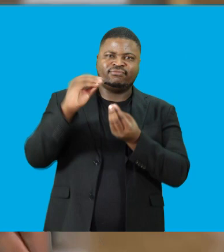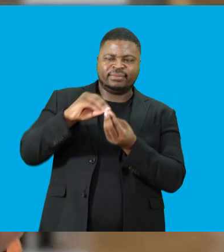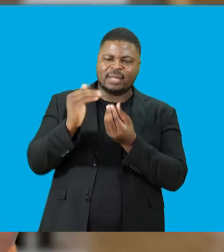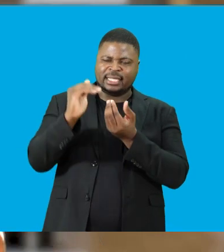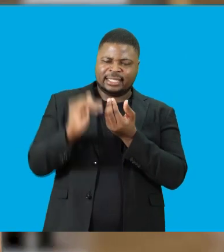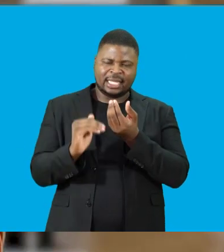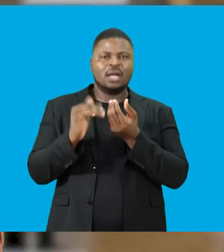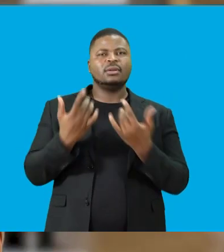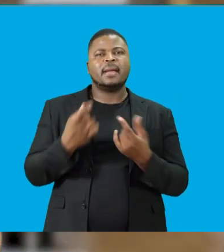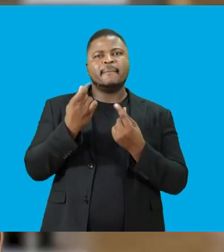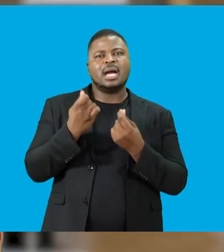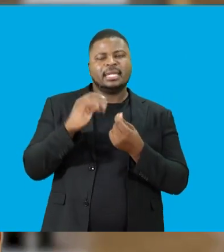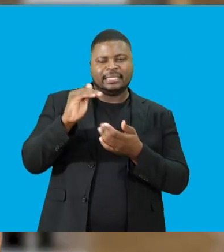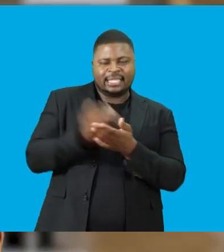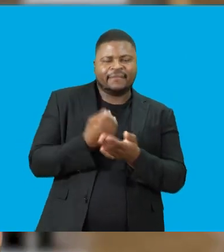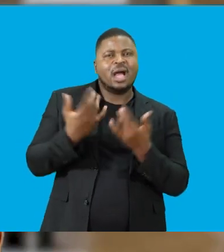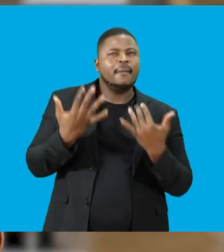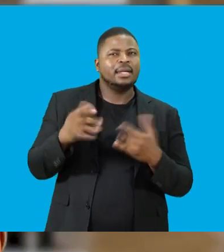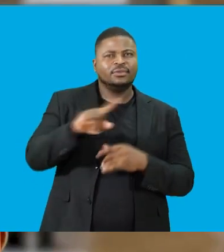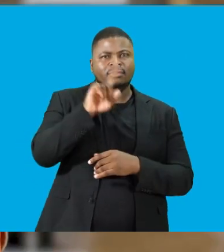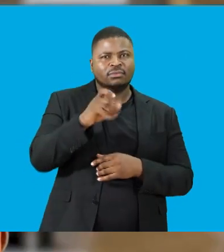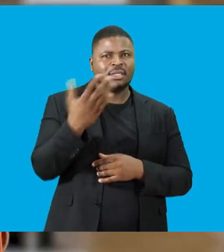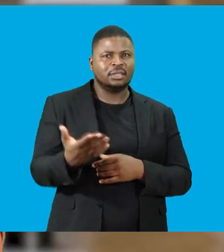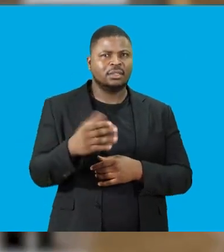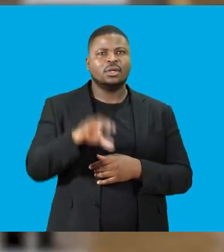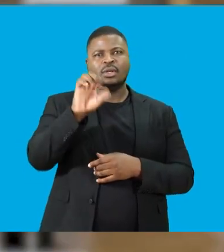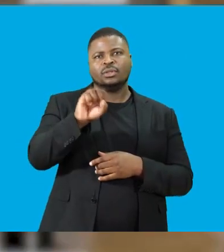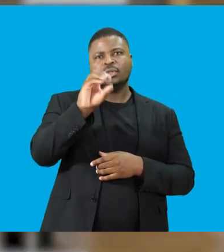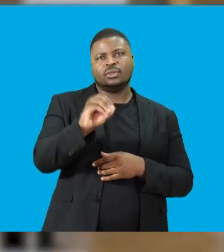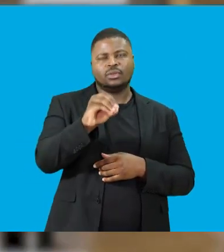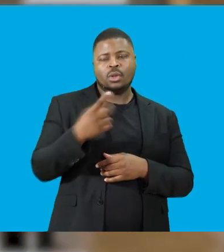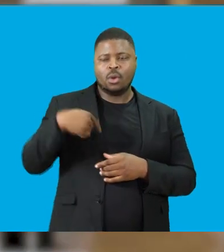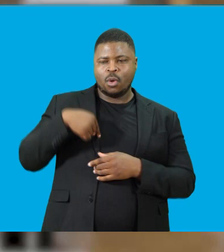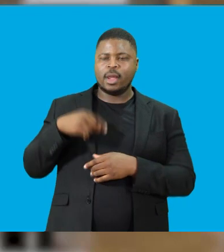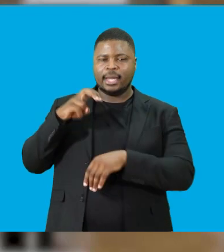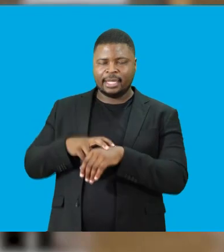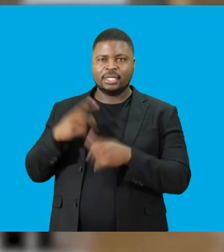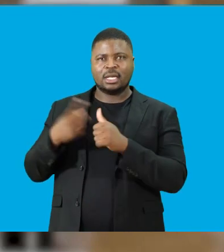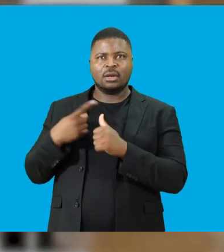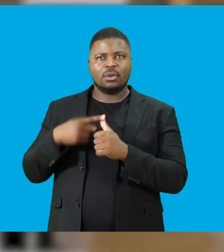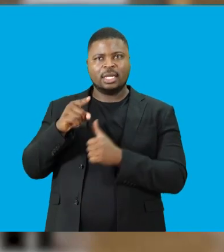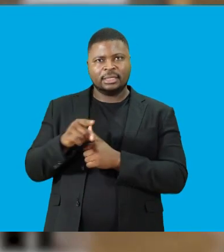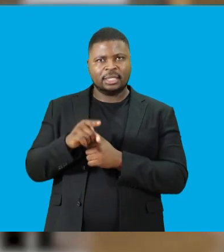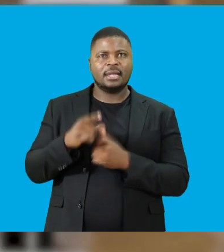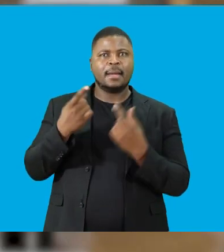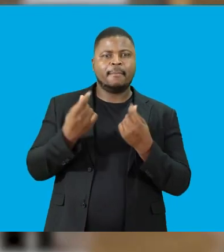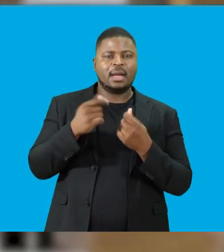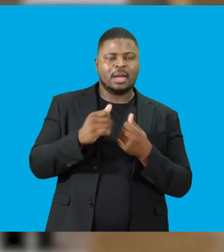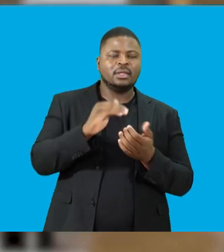he's going to get a 20% discount from the total cost. Right, so now we have to calculate how much is